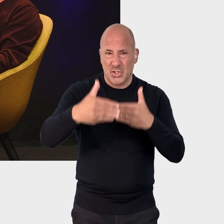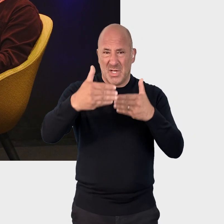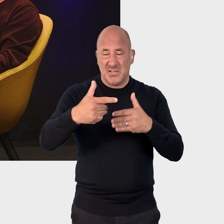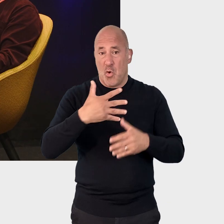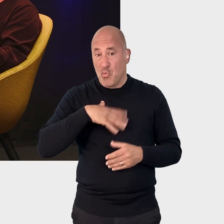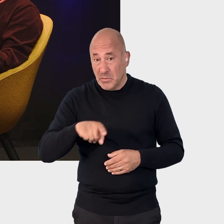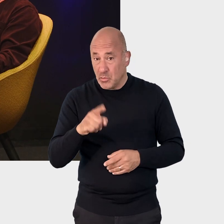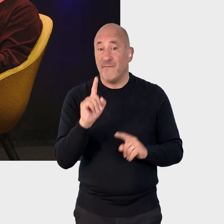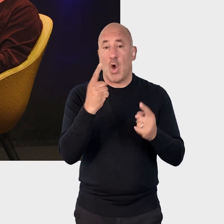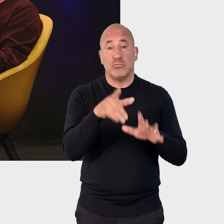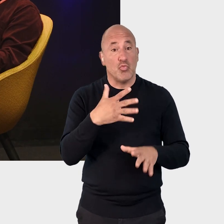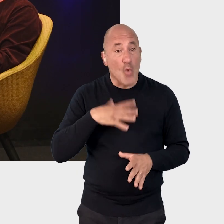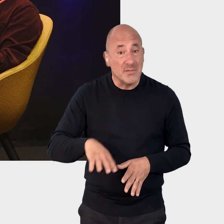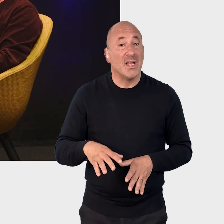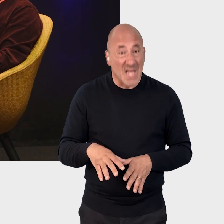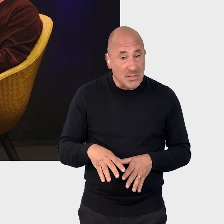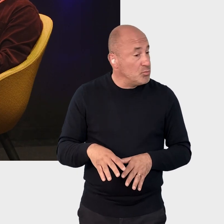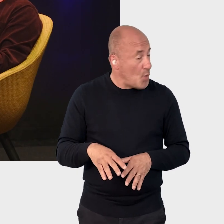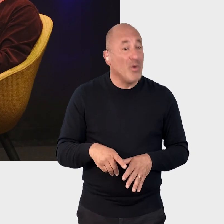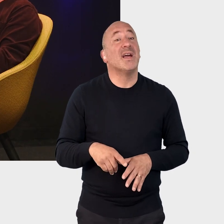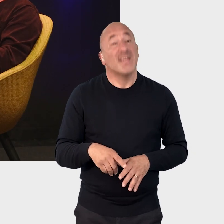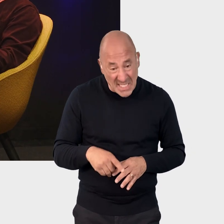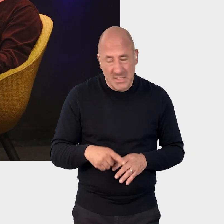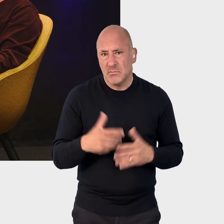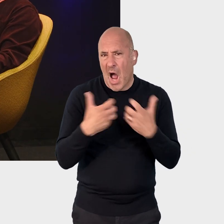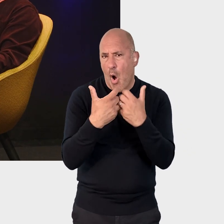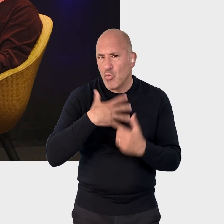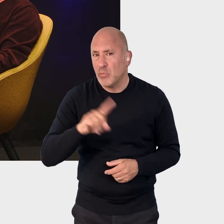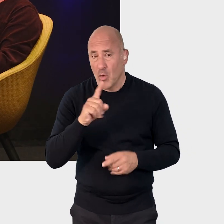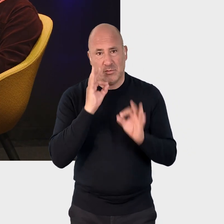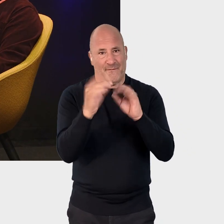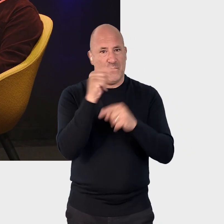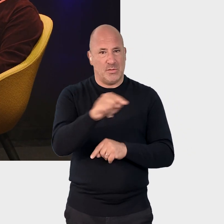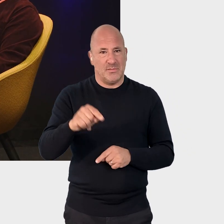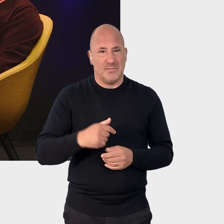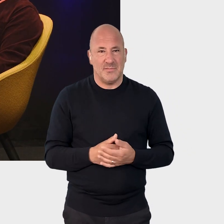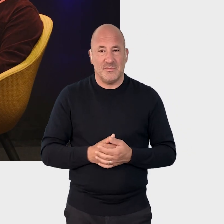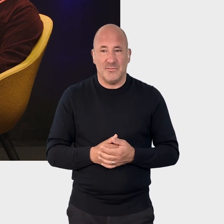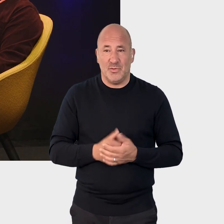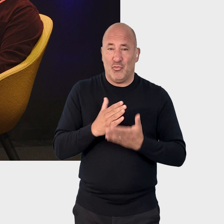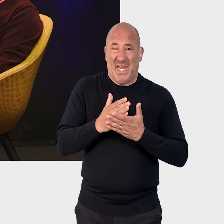of planning the next stage, and if they want it, first of all, yes or no, and then how they want it. So